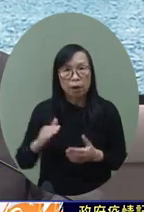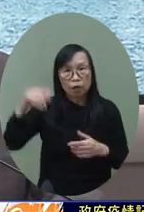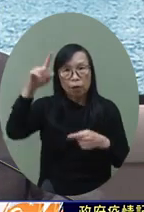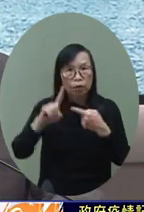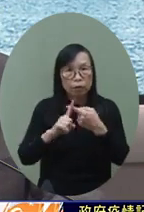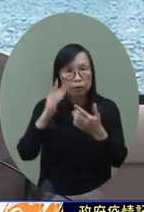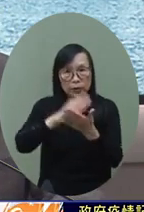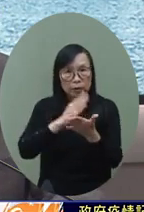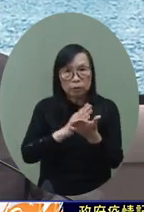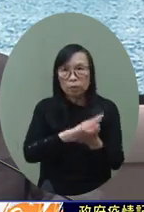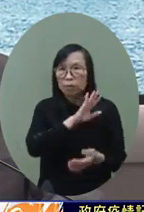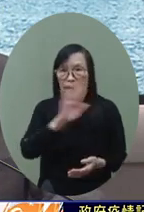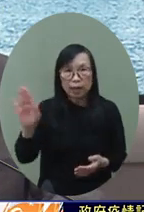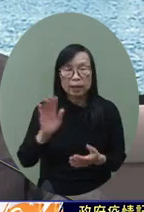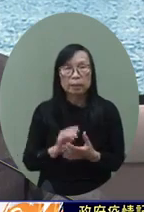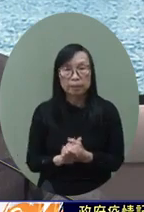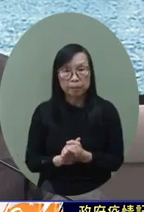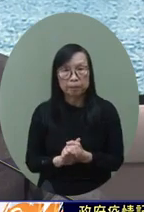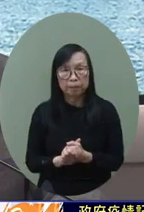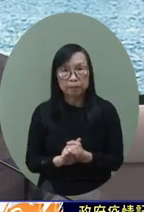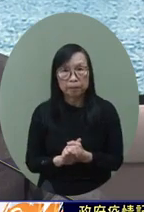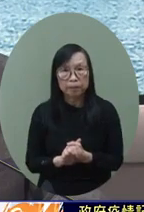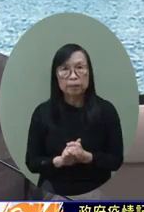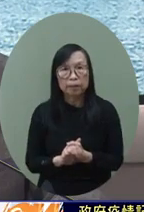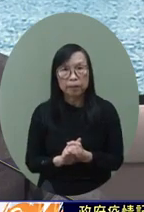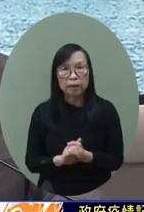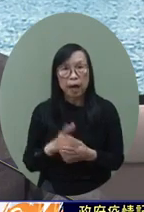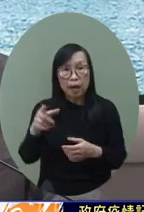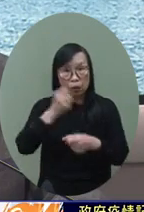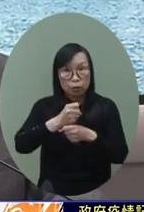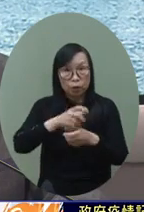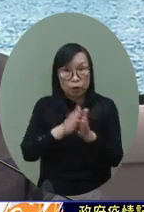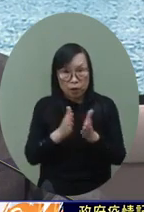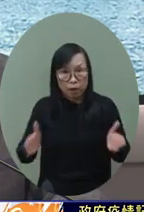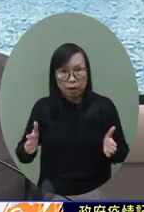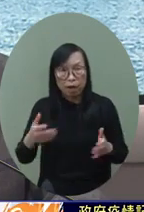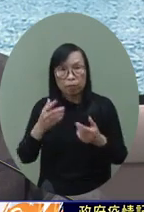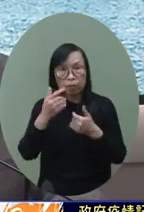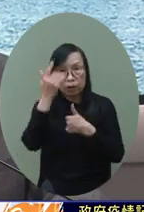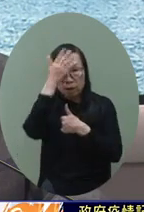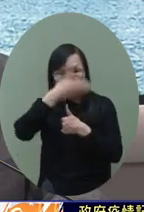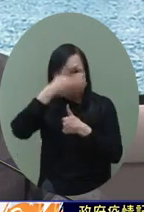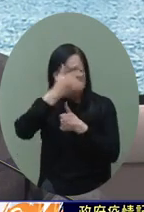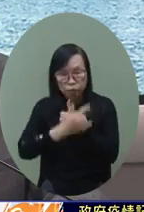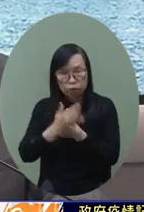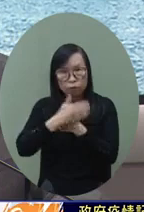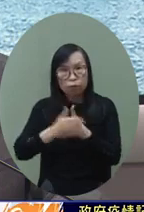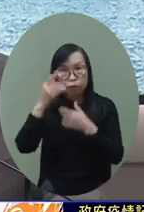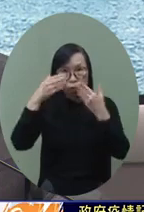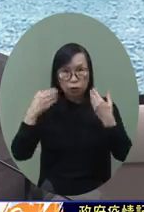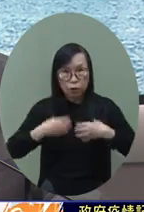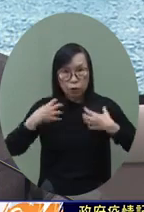wear appropriate PPE during her work. We understand that she has a family member also